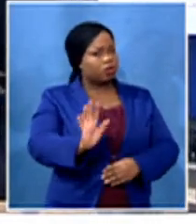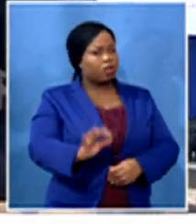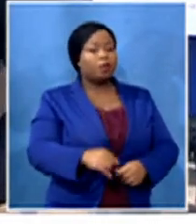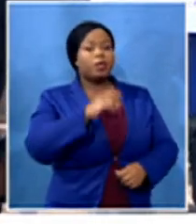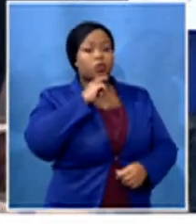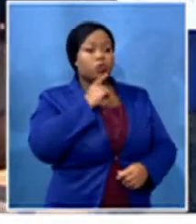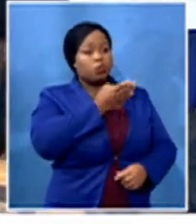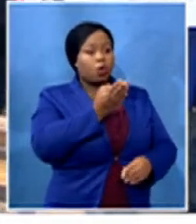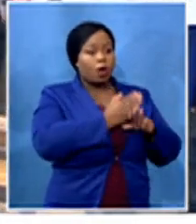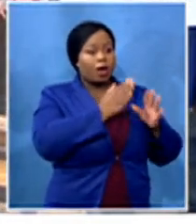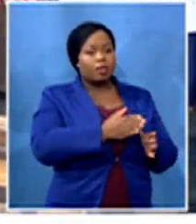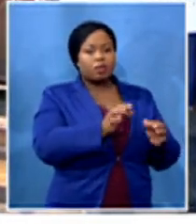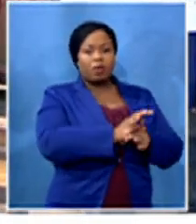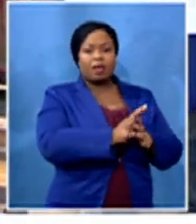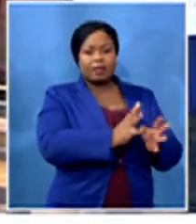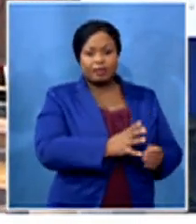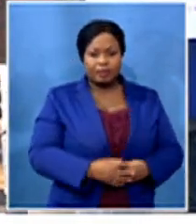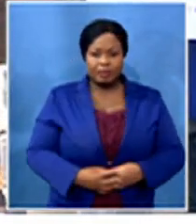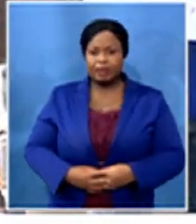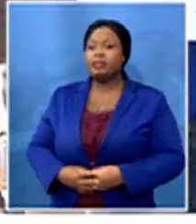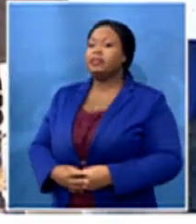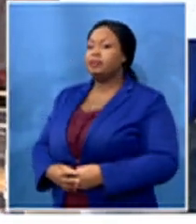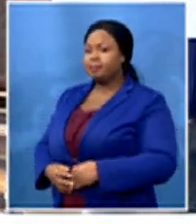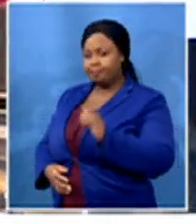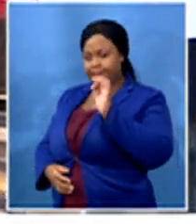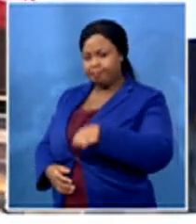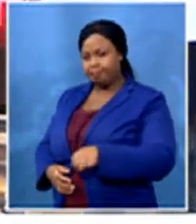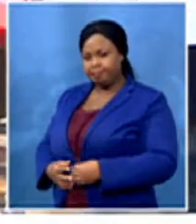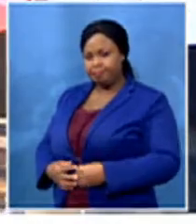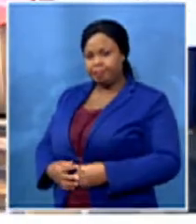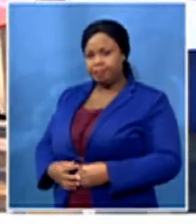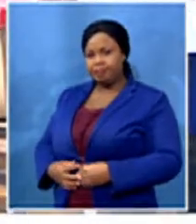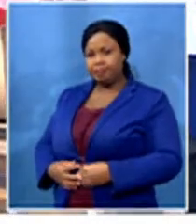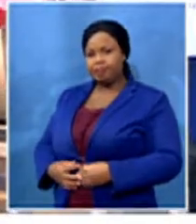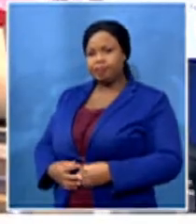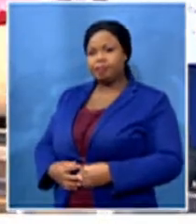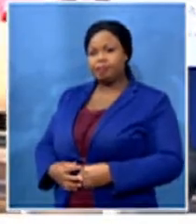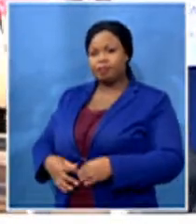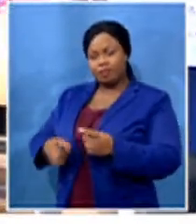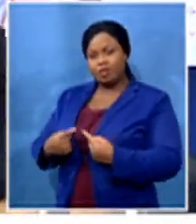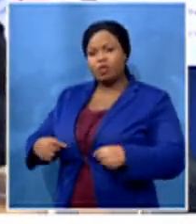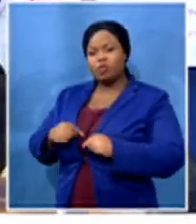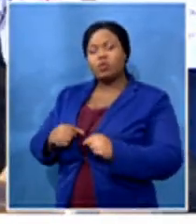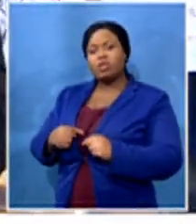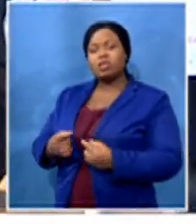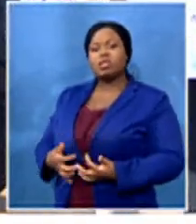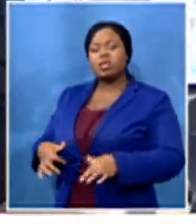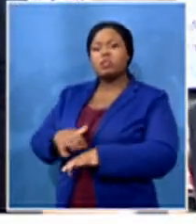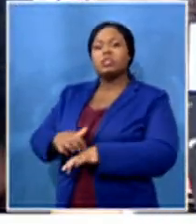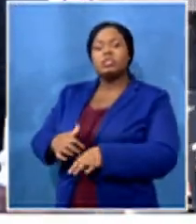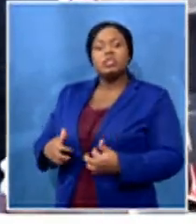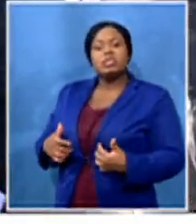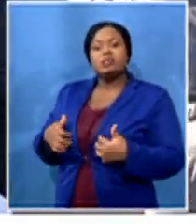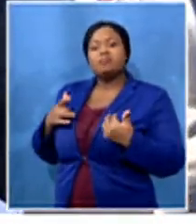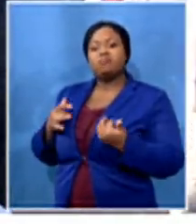by workers. Yes, essentially we've been frustrated by the government. We've been frustrated